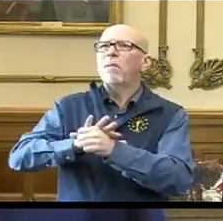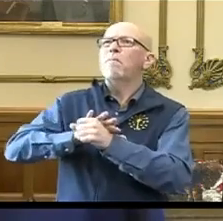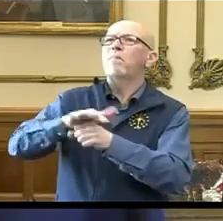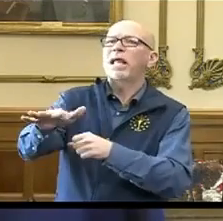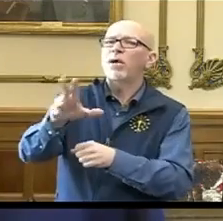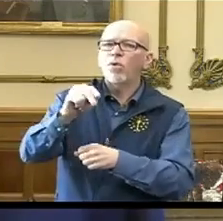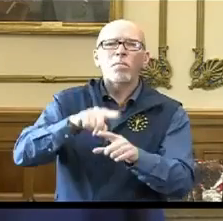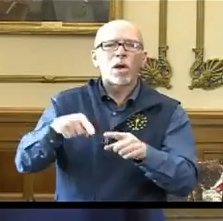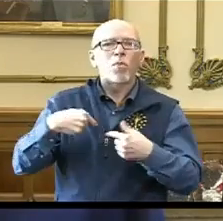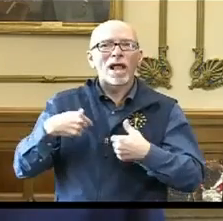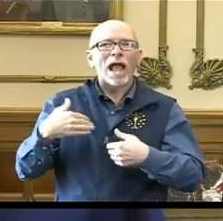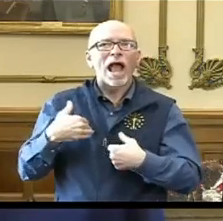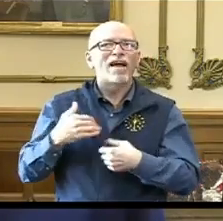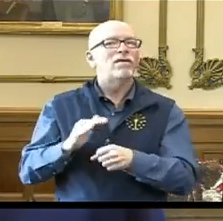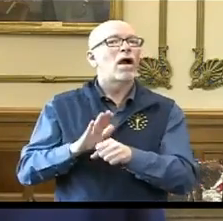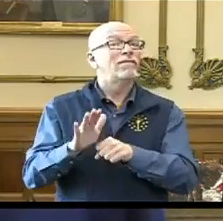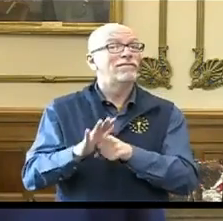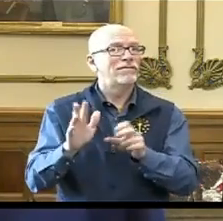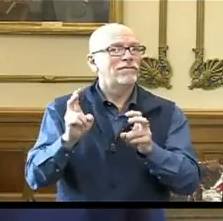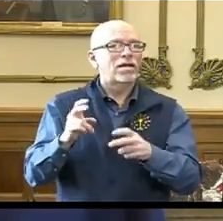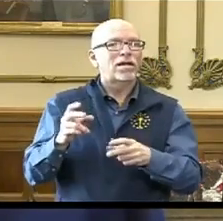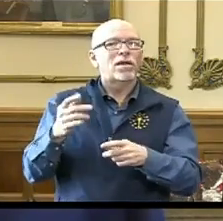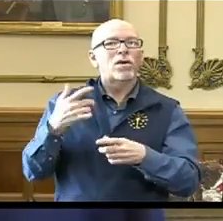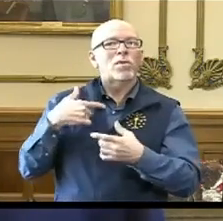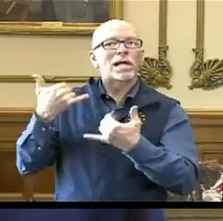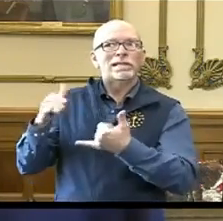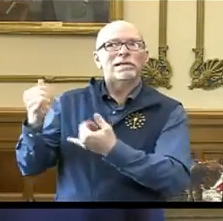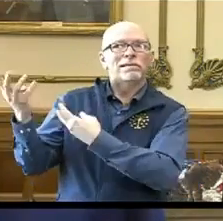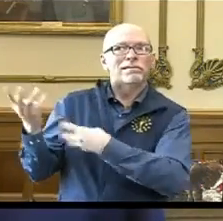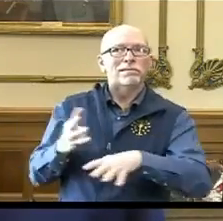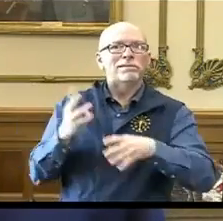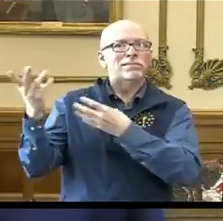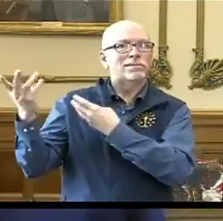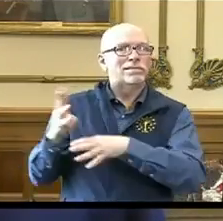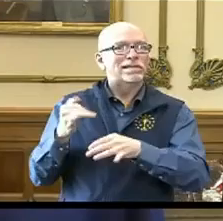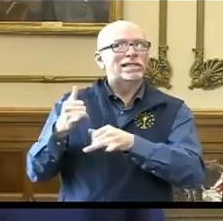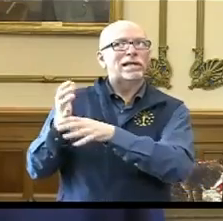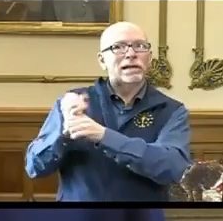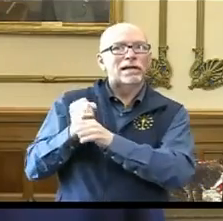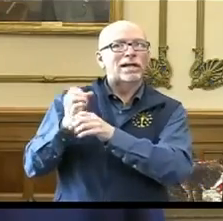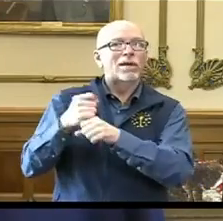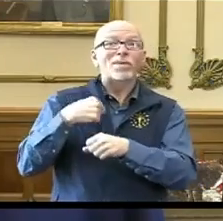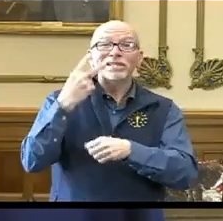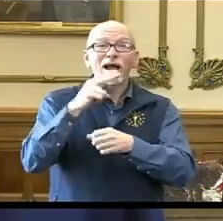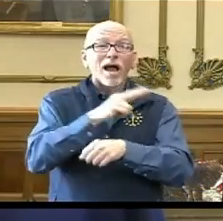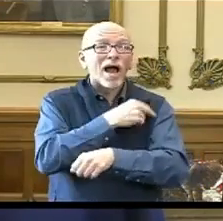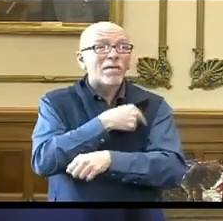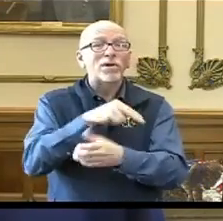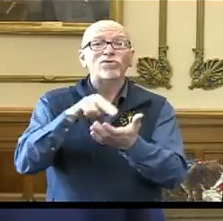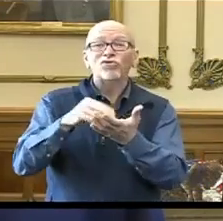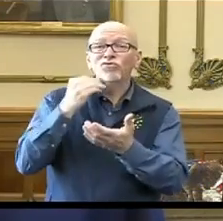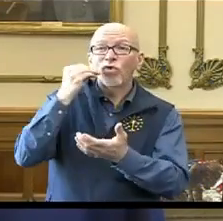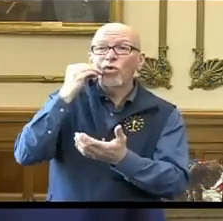enough, as I'm reminded every day, and that's true because we see local hospitals and nursing homes